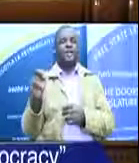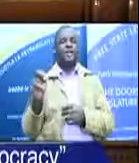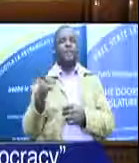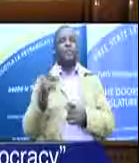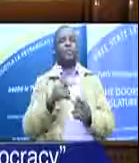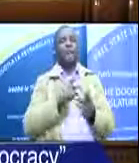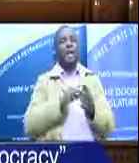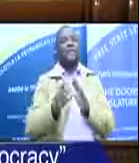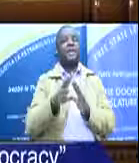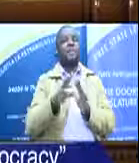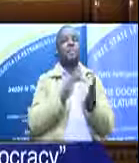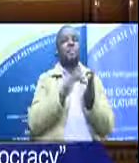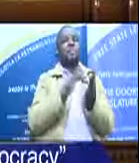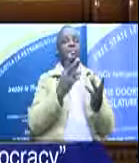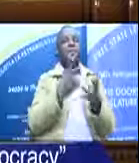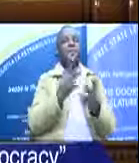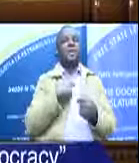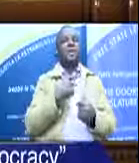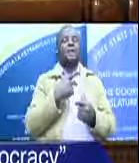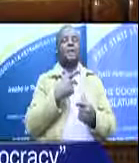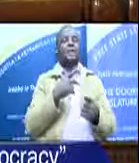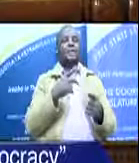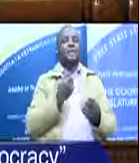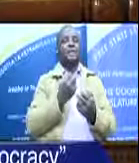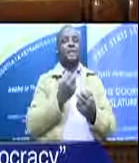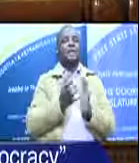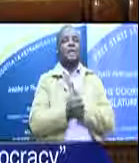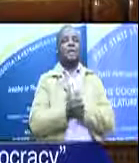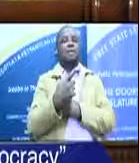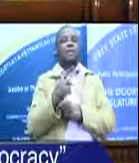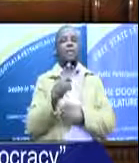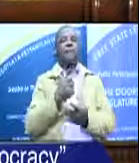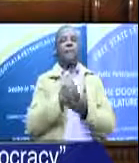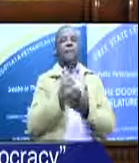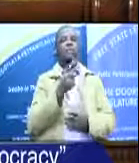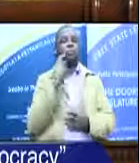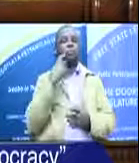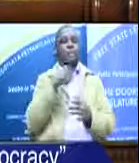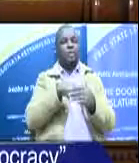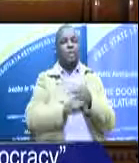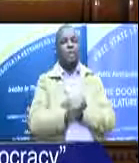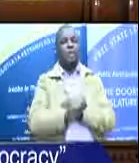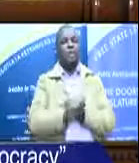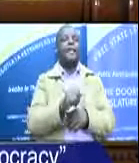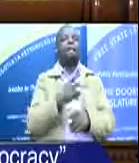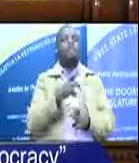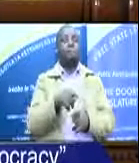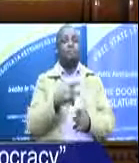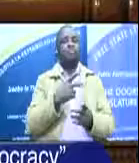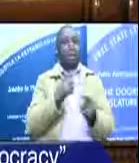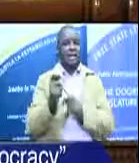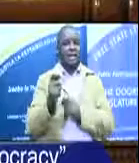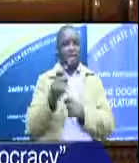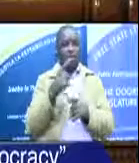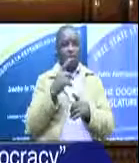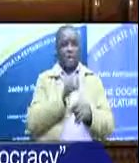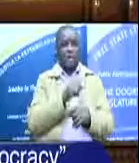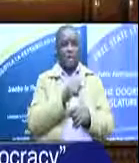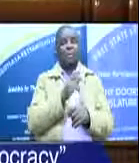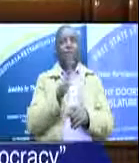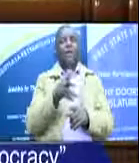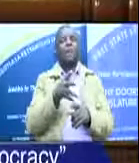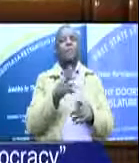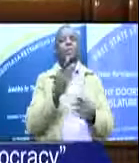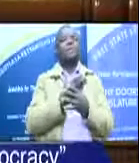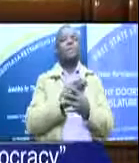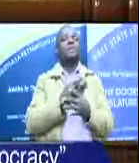life support to enhance the rostering of obstetric ambulances and inter-facility transfer. We will